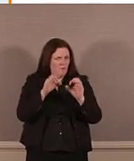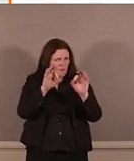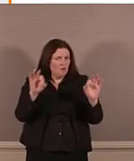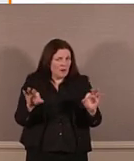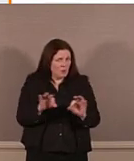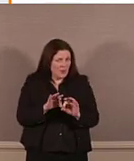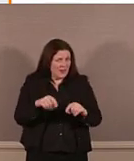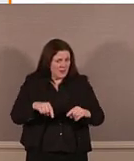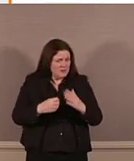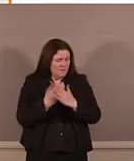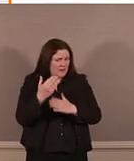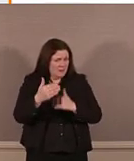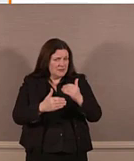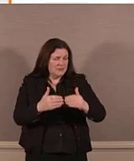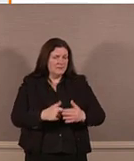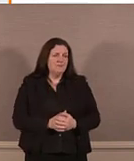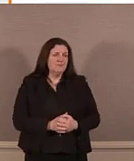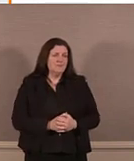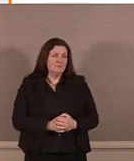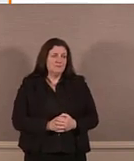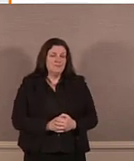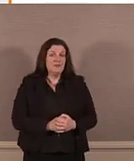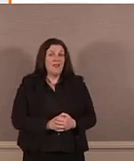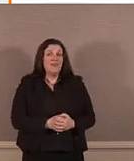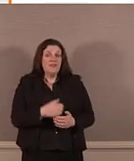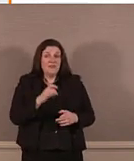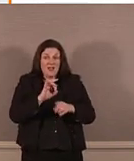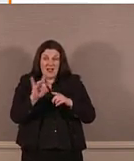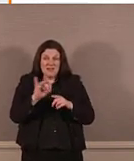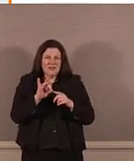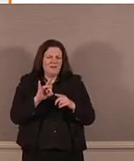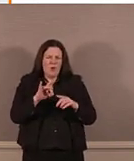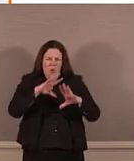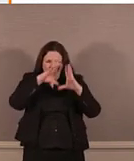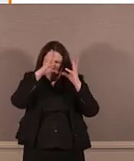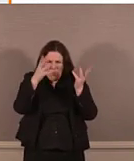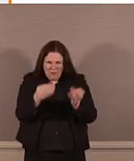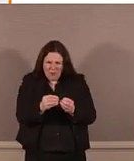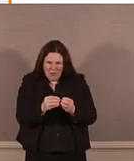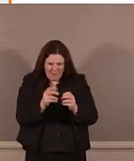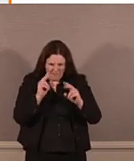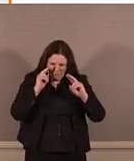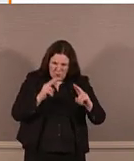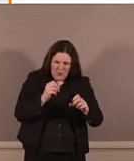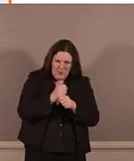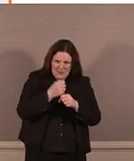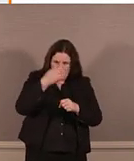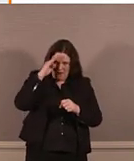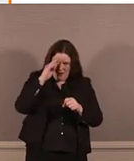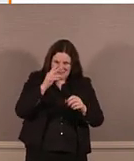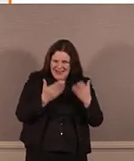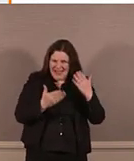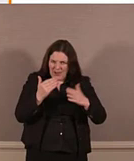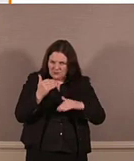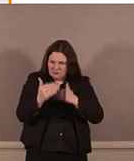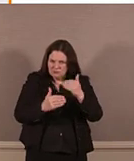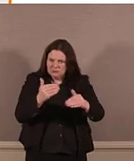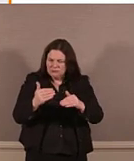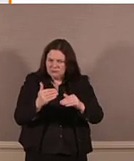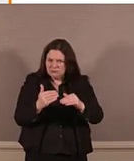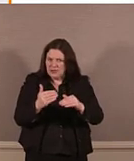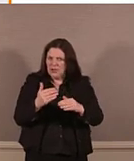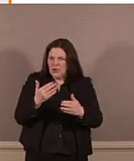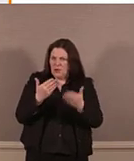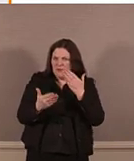and this has established a well-rounded holistic view of how Ireland is performing, alongside